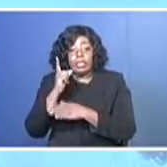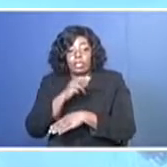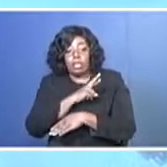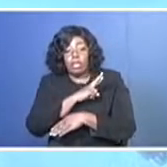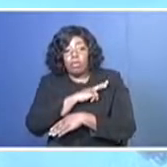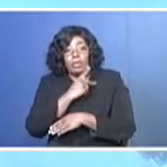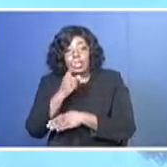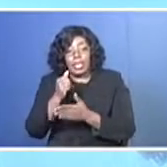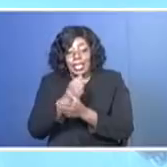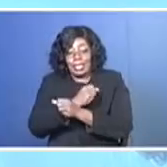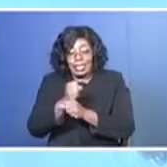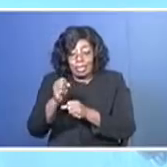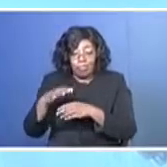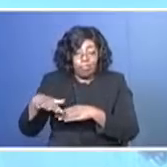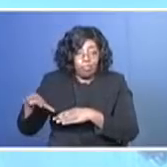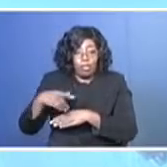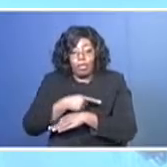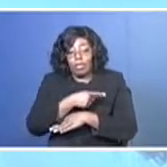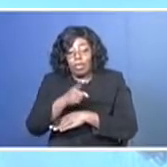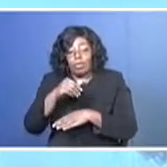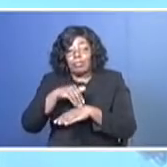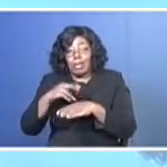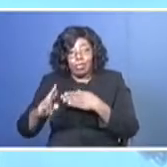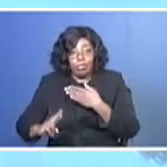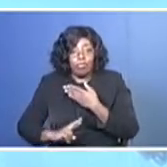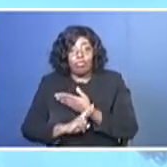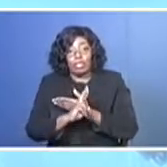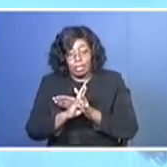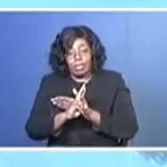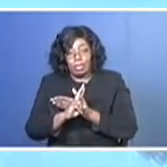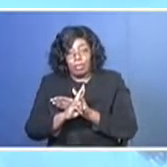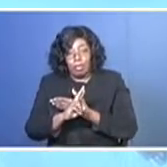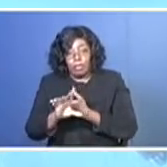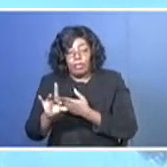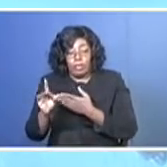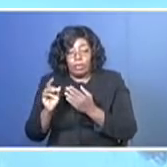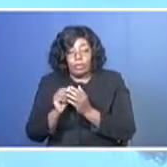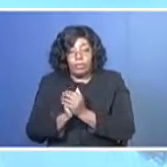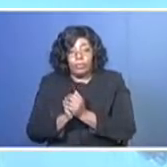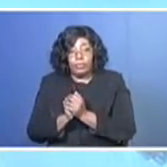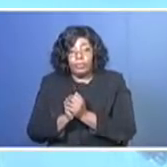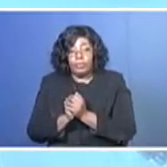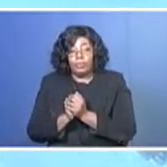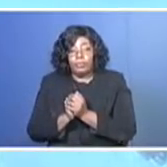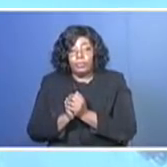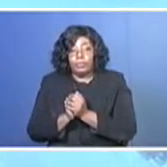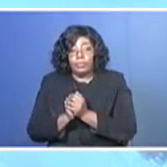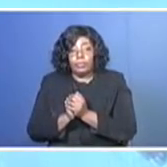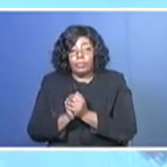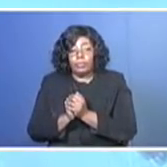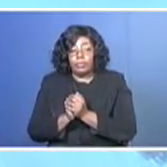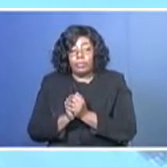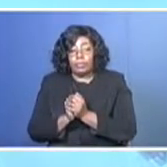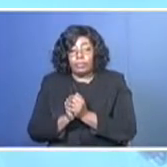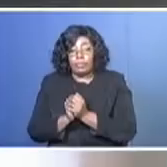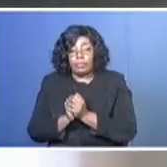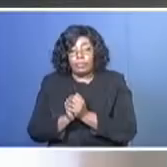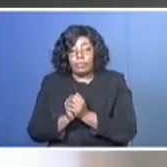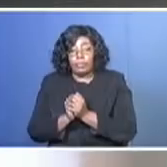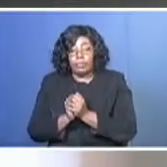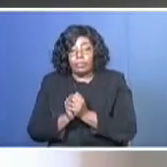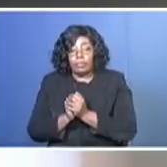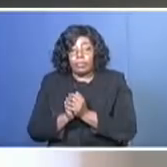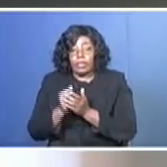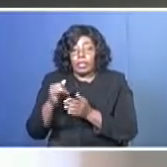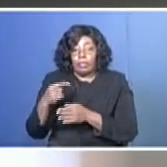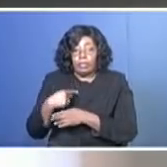that safe spaces for those at risk have been allocated. Keishla Adderley has more. As a